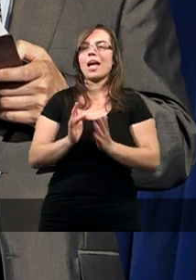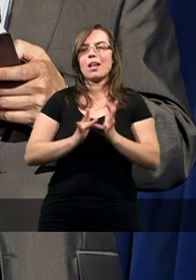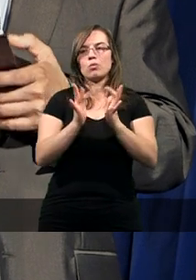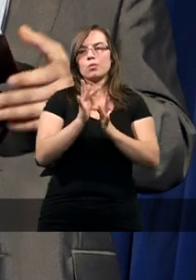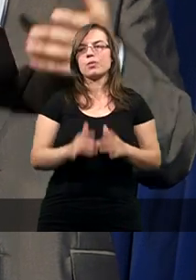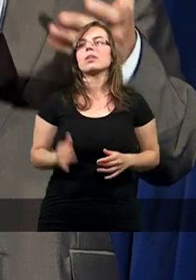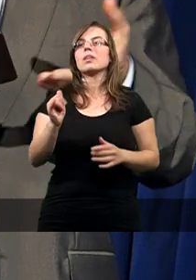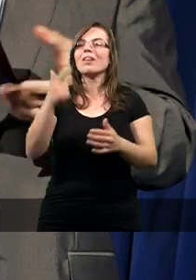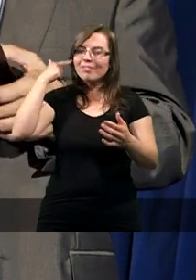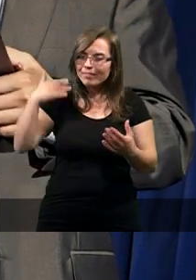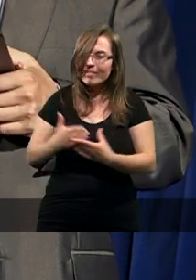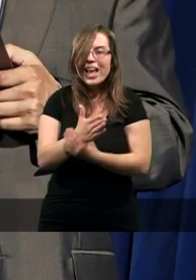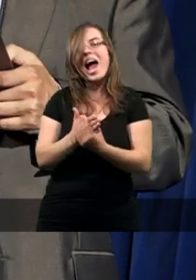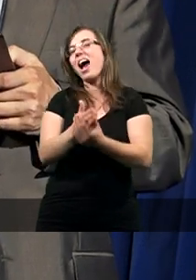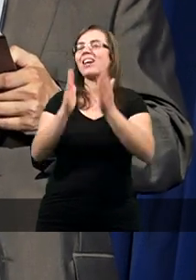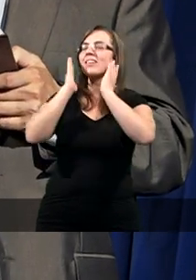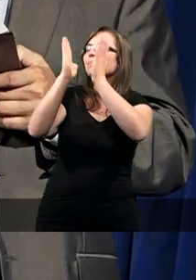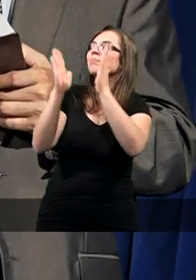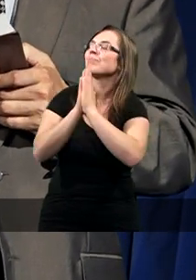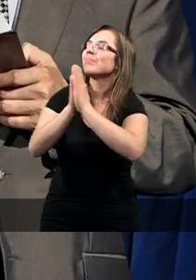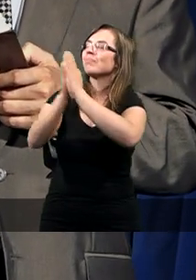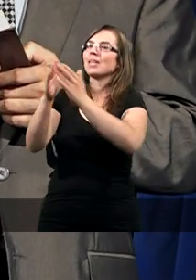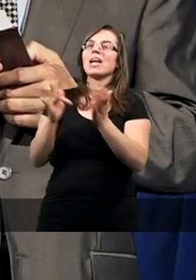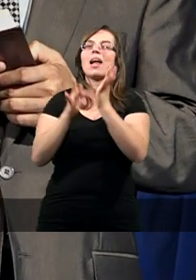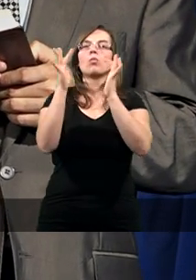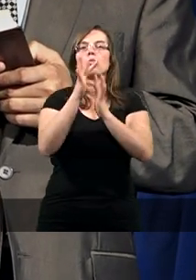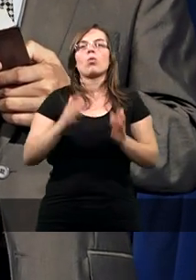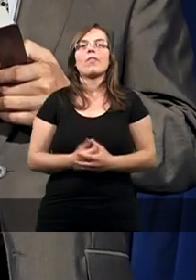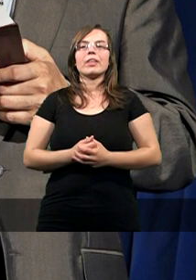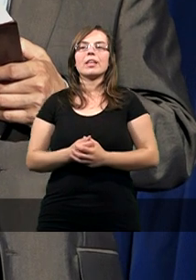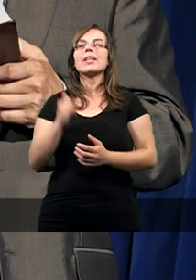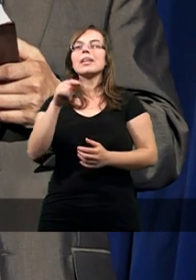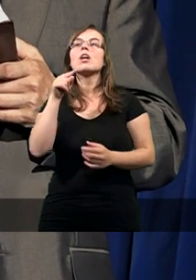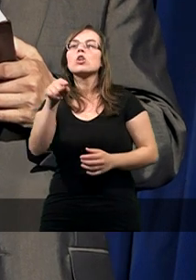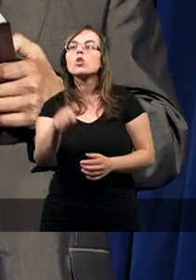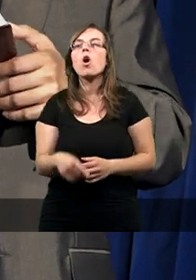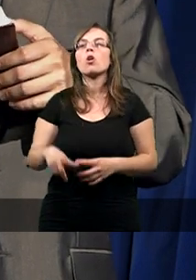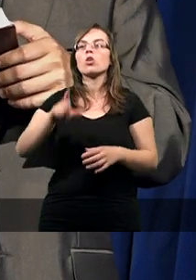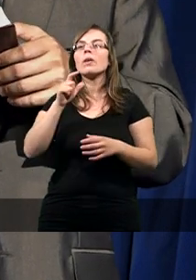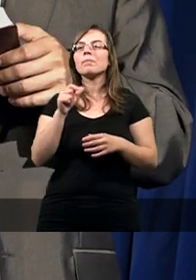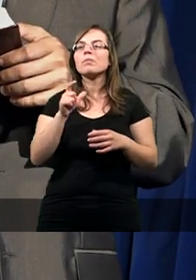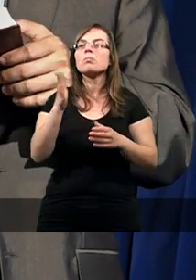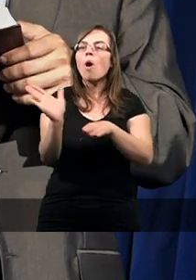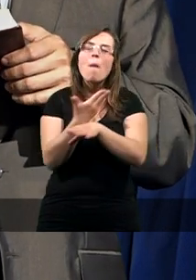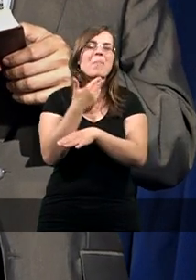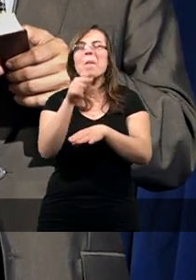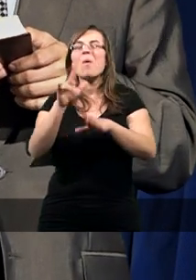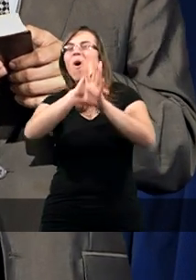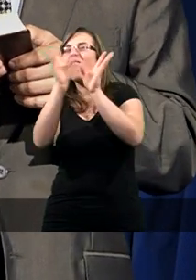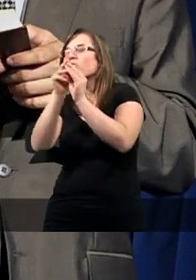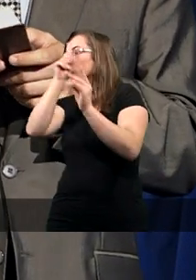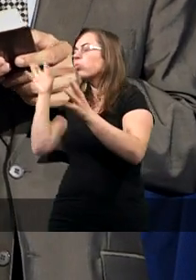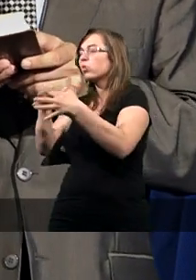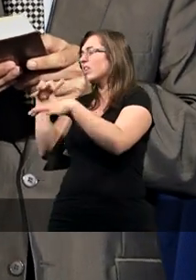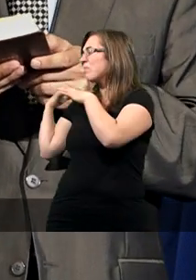him. Wierną Jezusowi. Even though others were forsaking him. I to pomimo tego, że inni